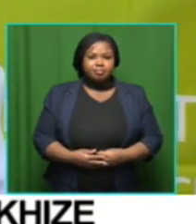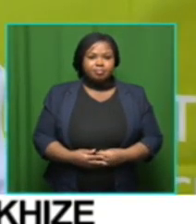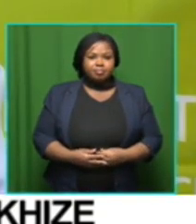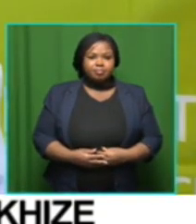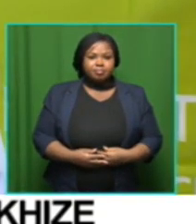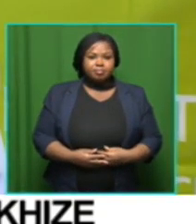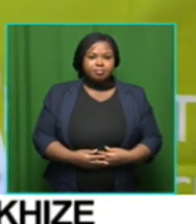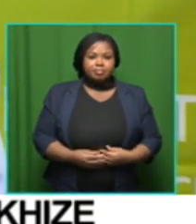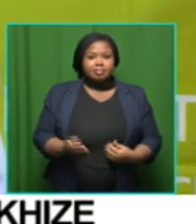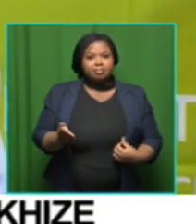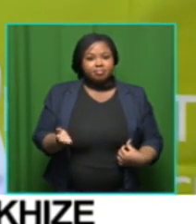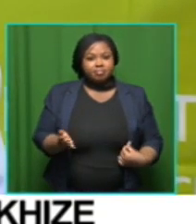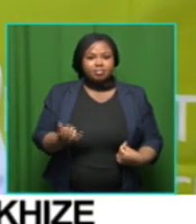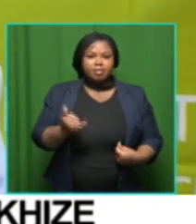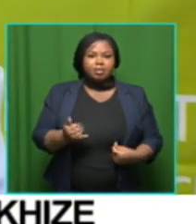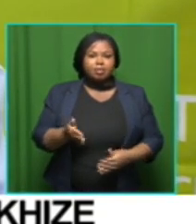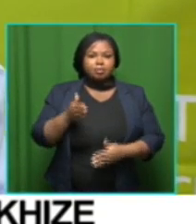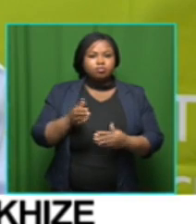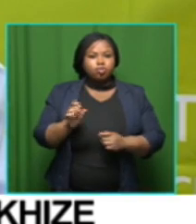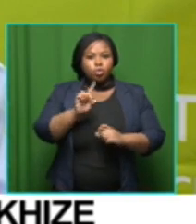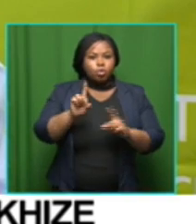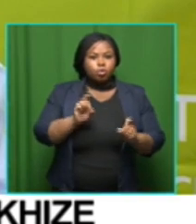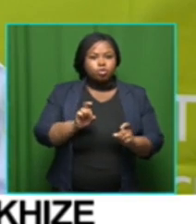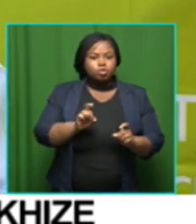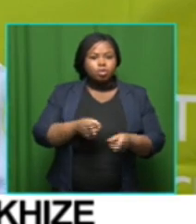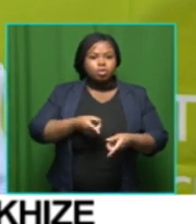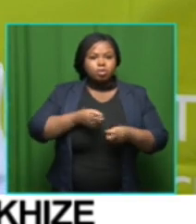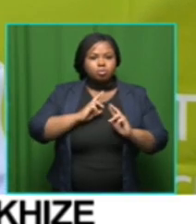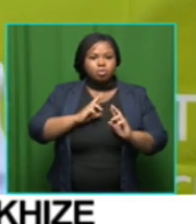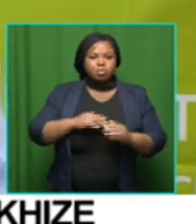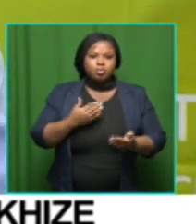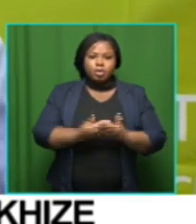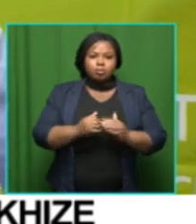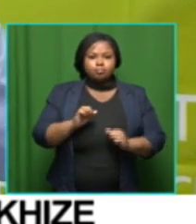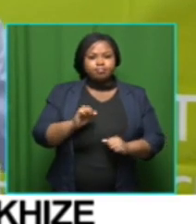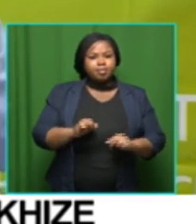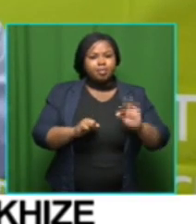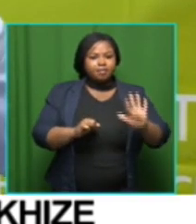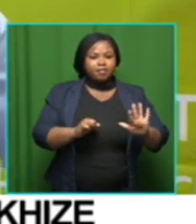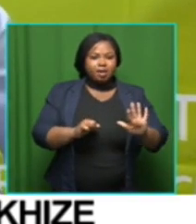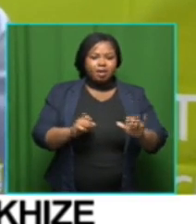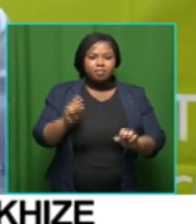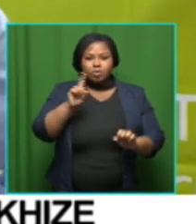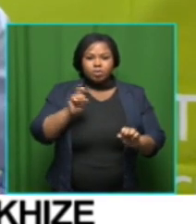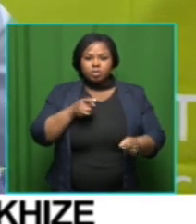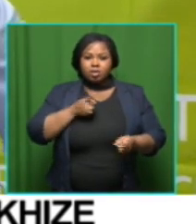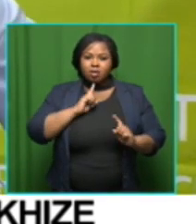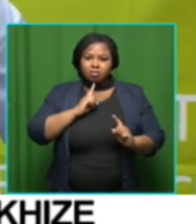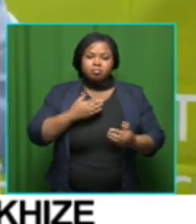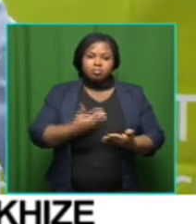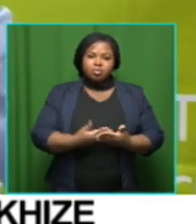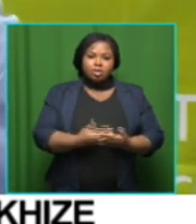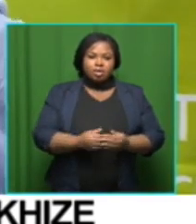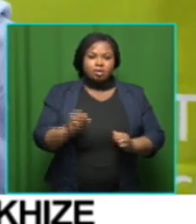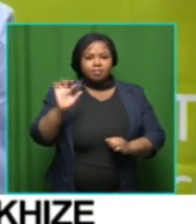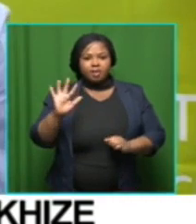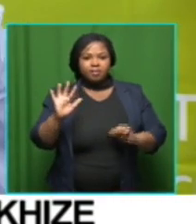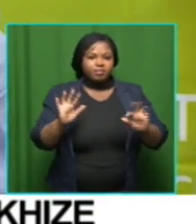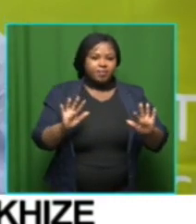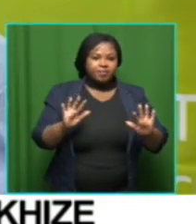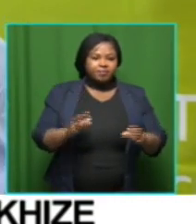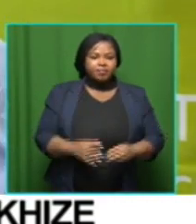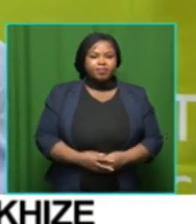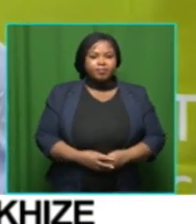so that then brings us to the question-answer sessions. We'll take rounds of 5 at a time, please. I had